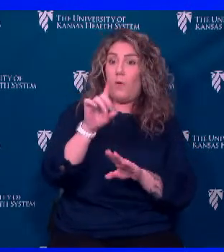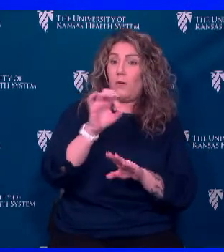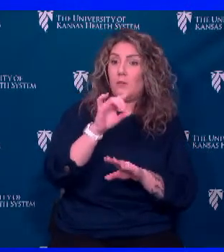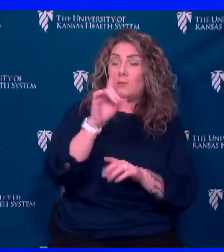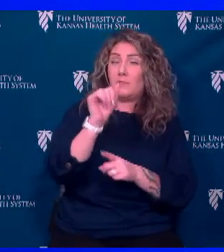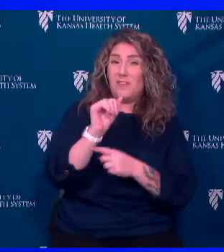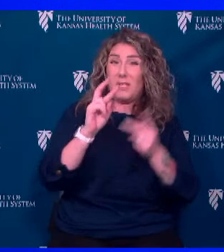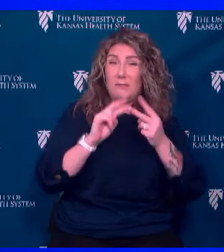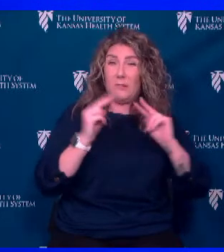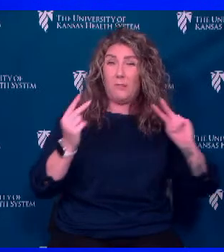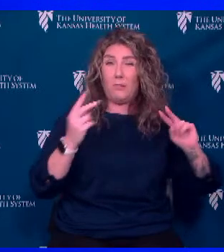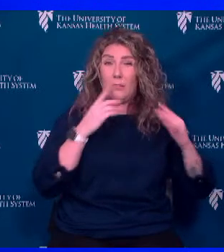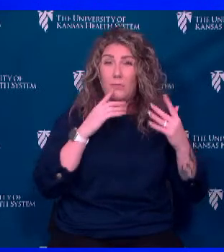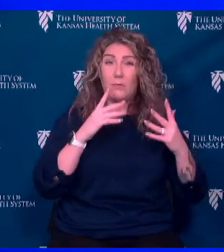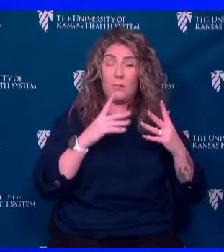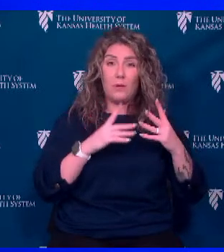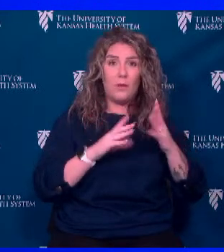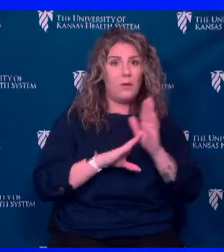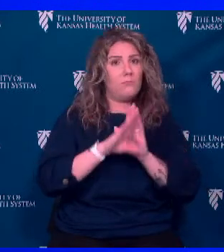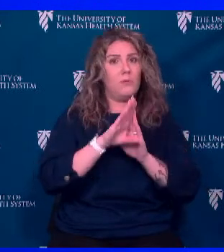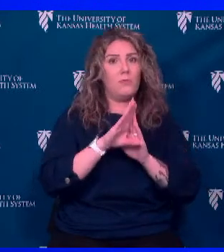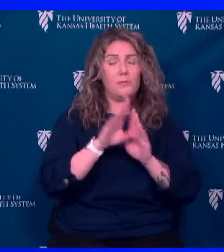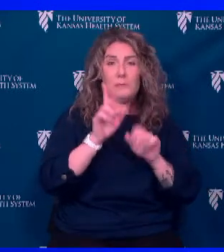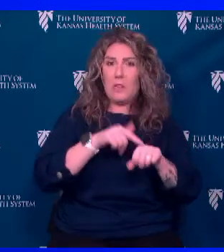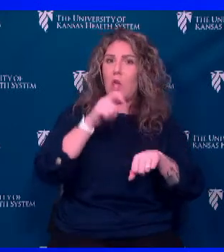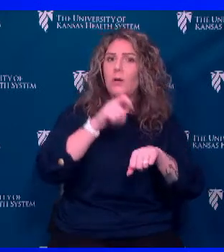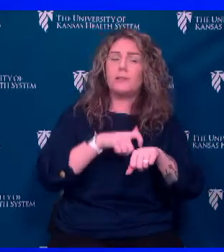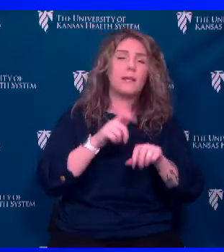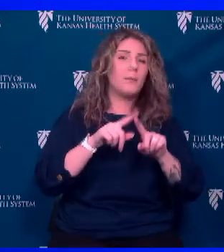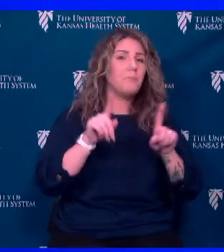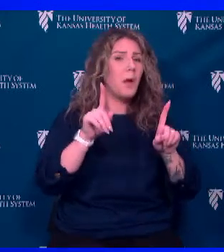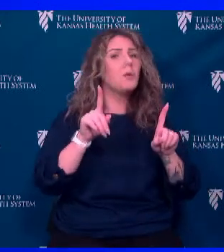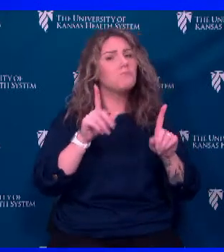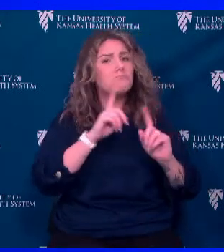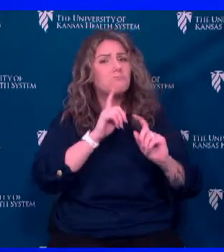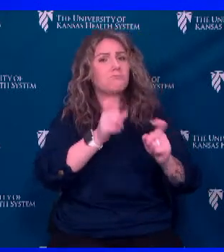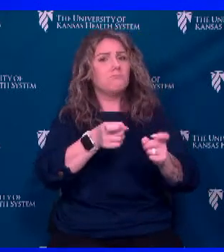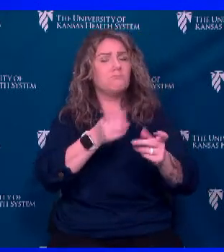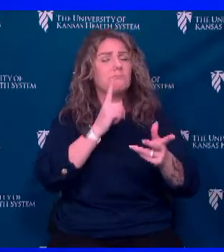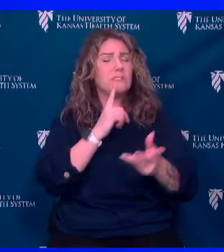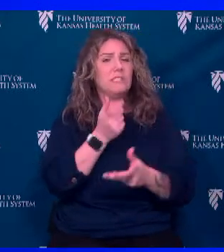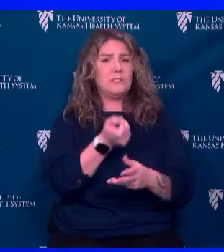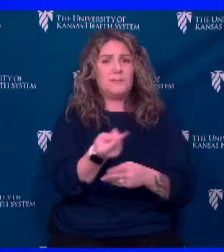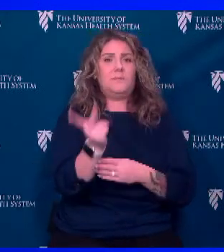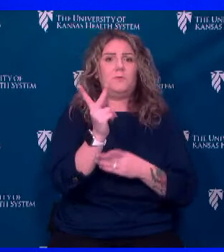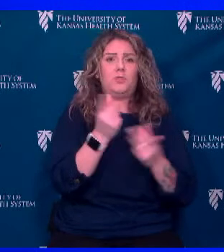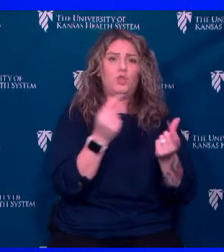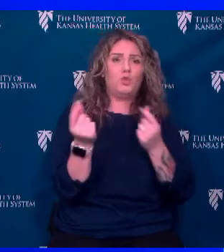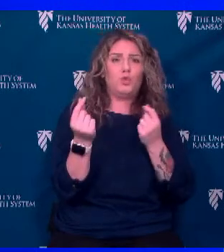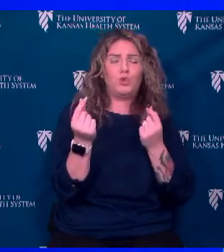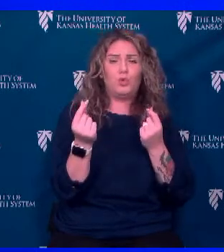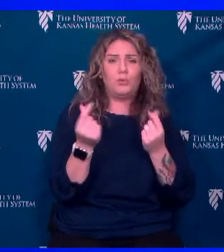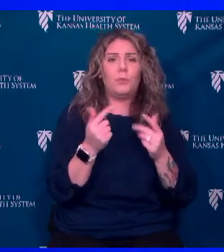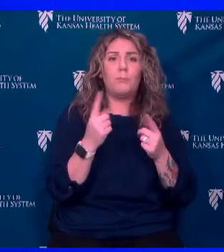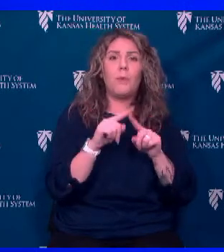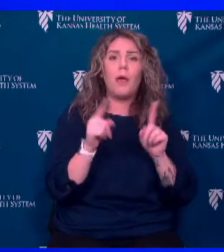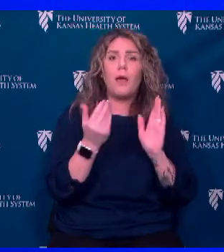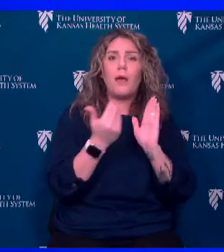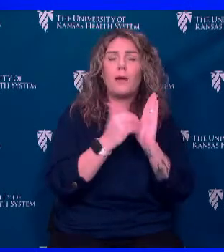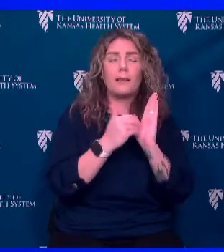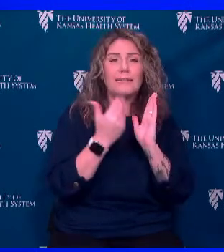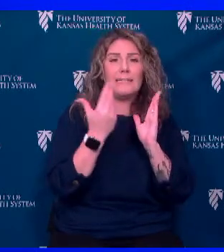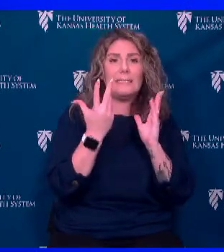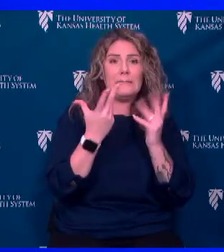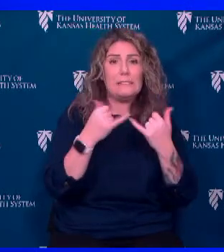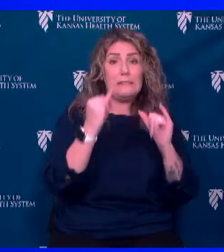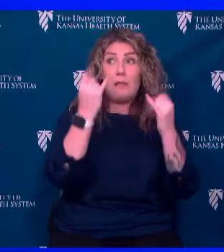long time now. But I think you should be afforded some of those, being able to do some of those things. But again, it is still out there. We